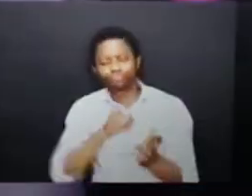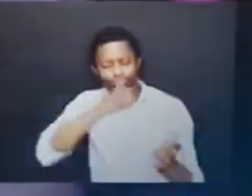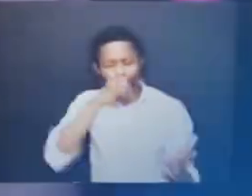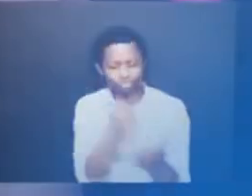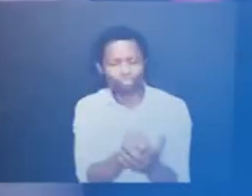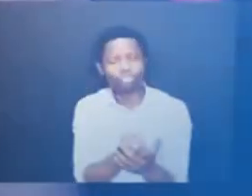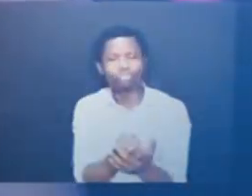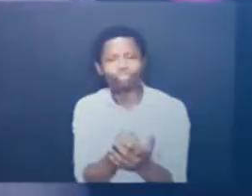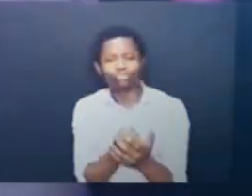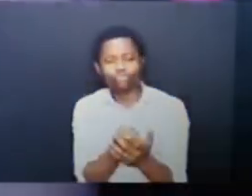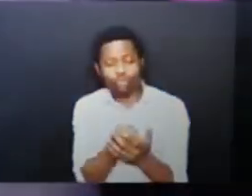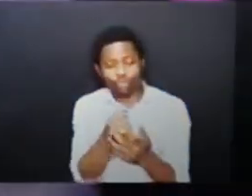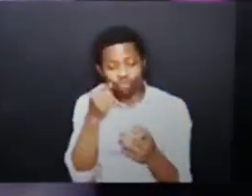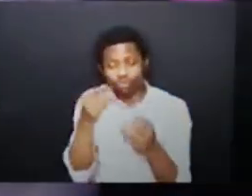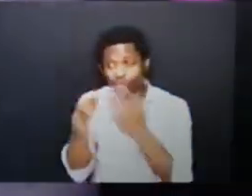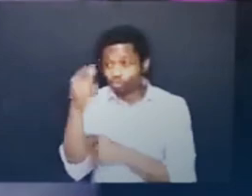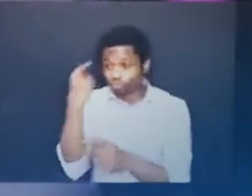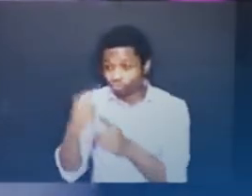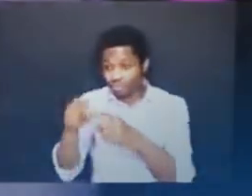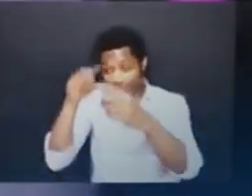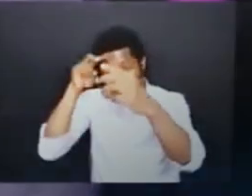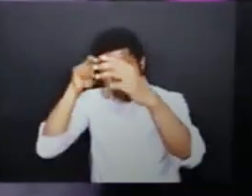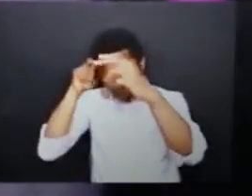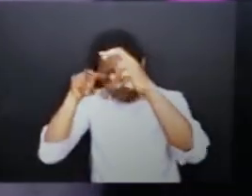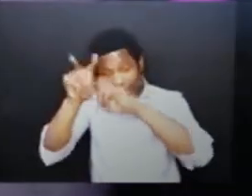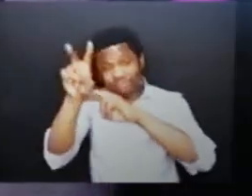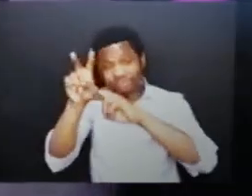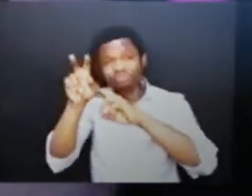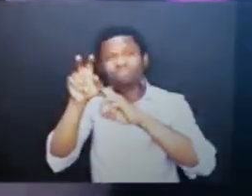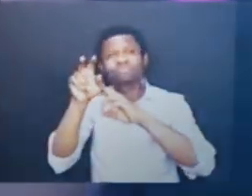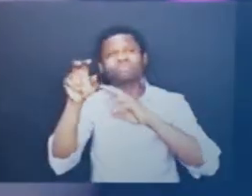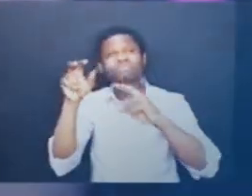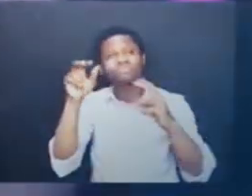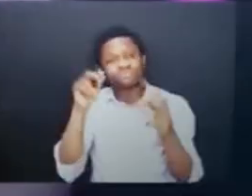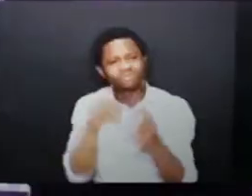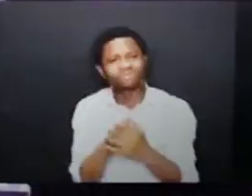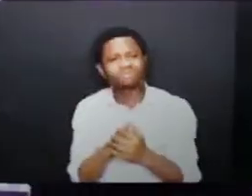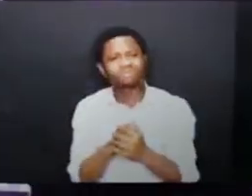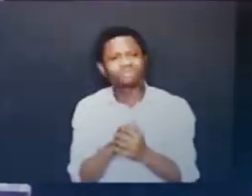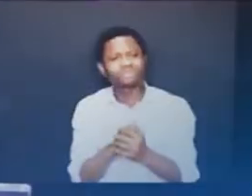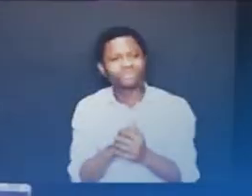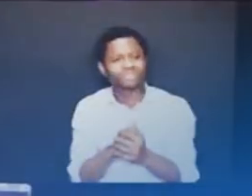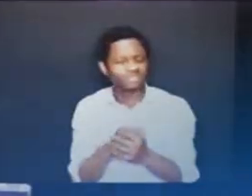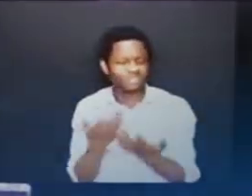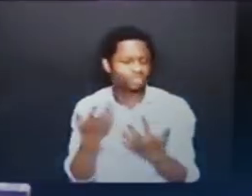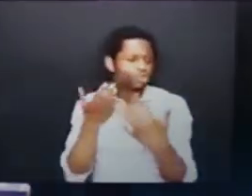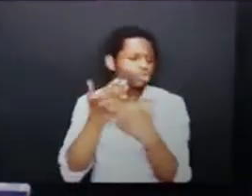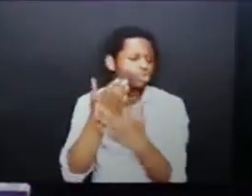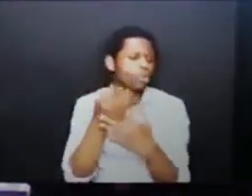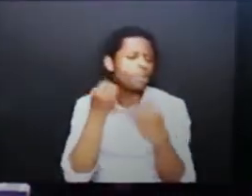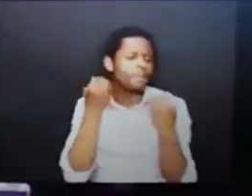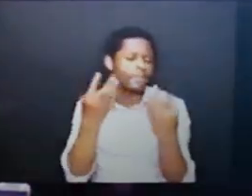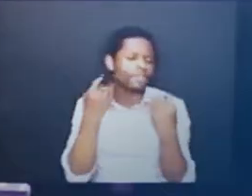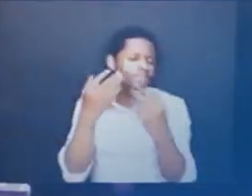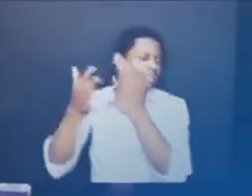word of prophecy. See, it transcends